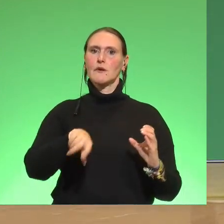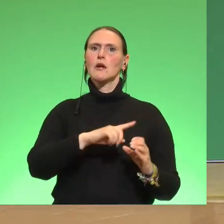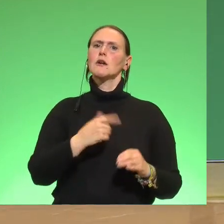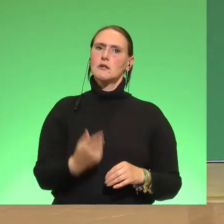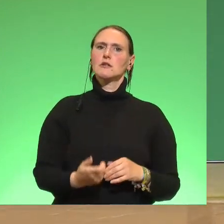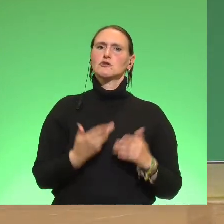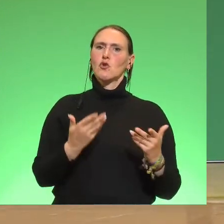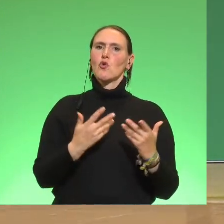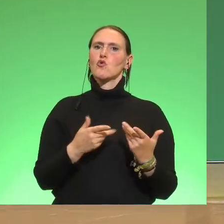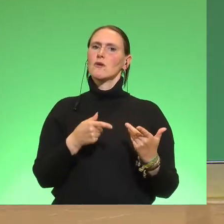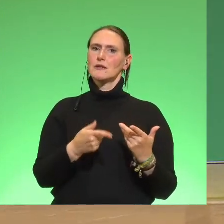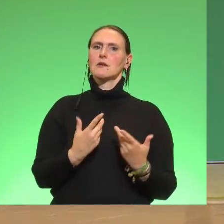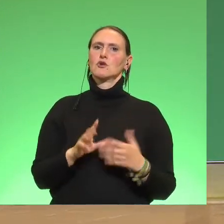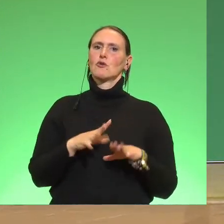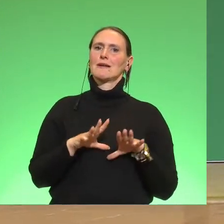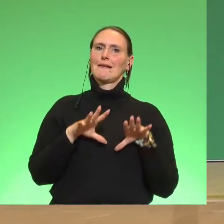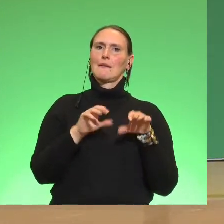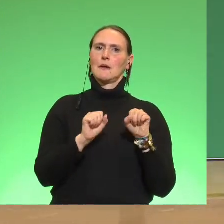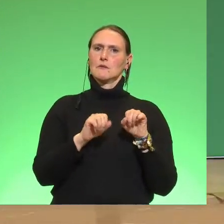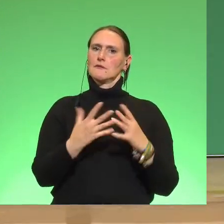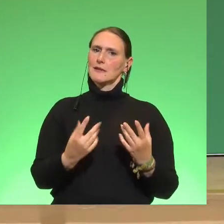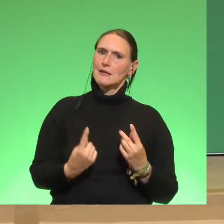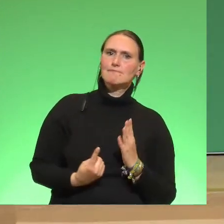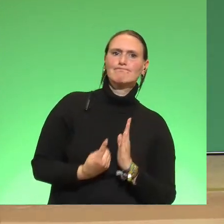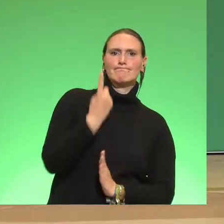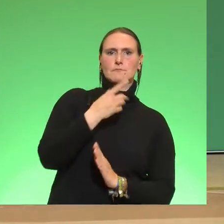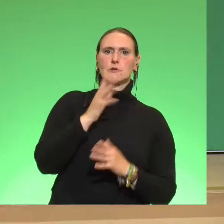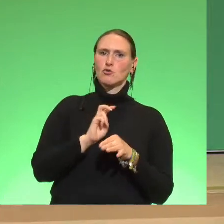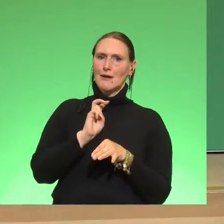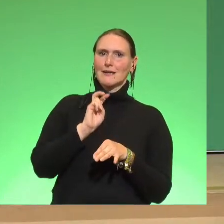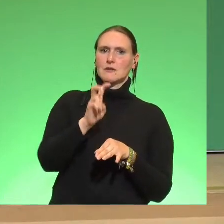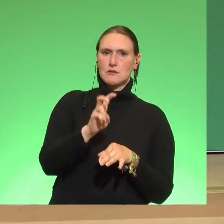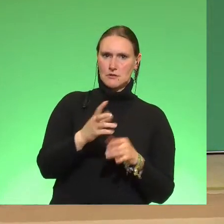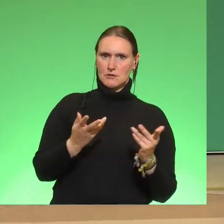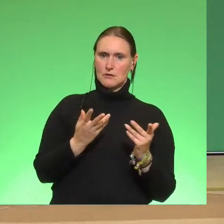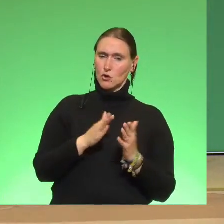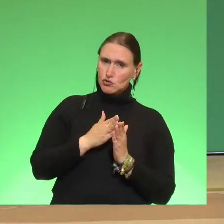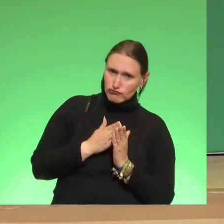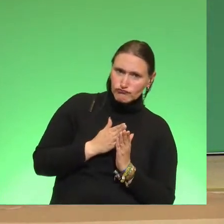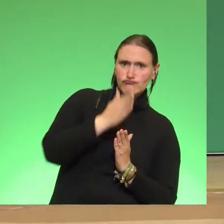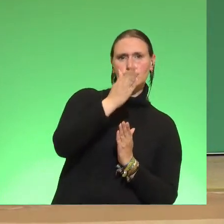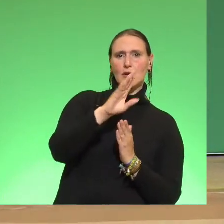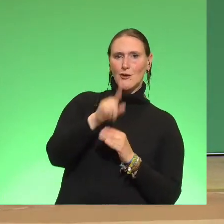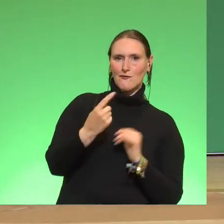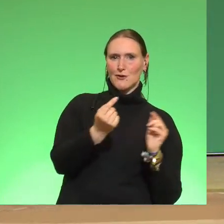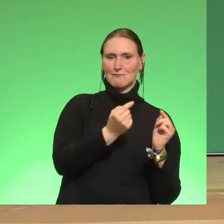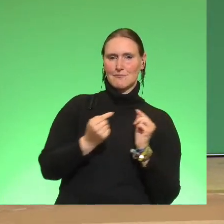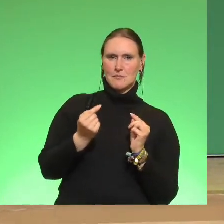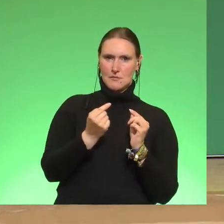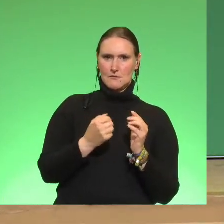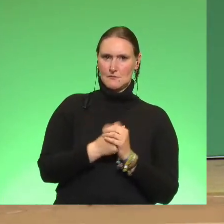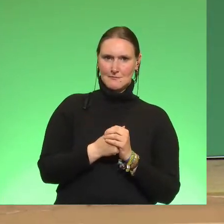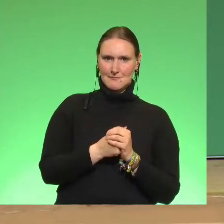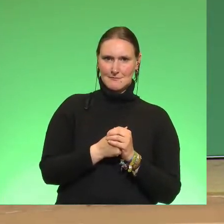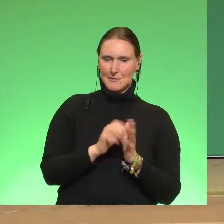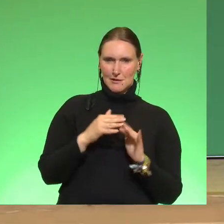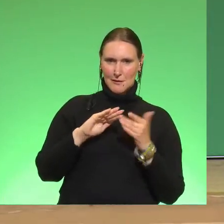entering the castle of empire via discursive legitimation. Lumbung 1 never acknowledged that